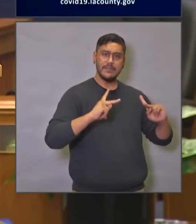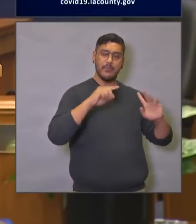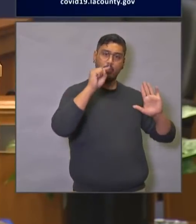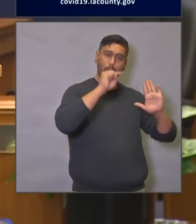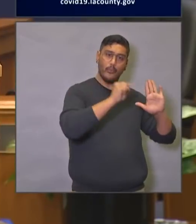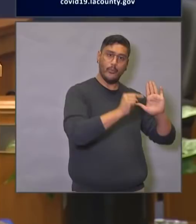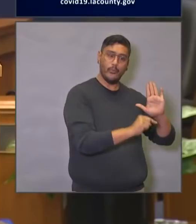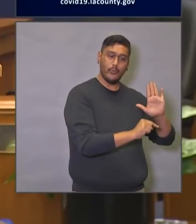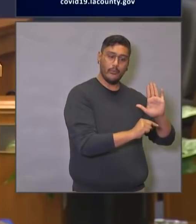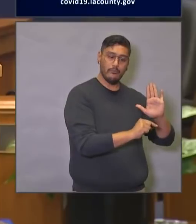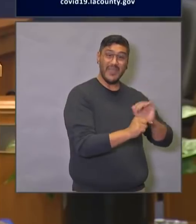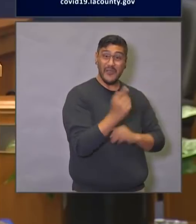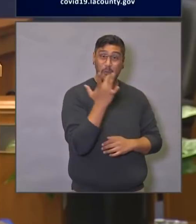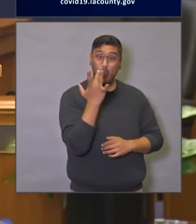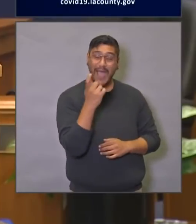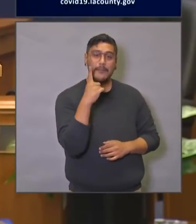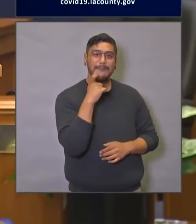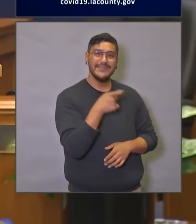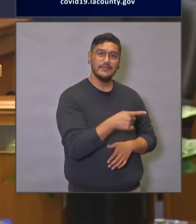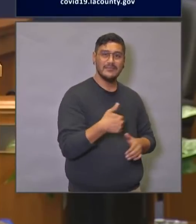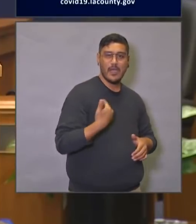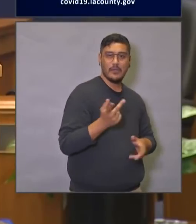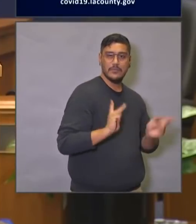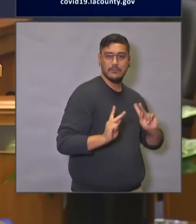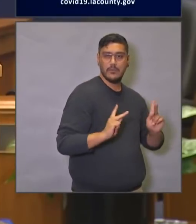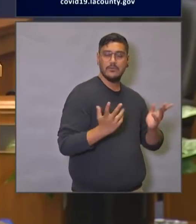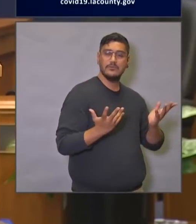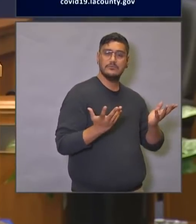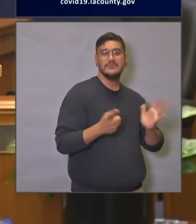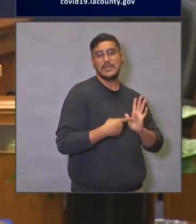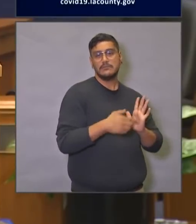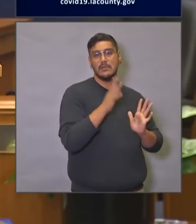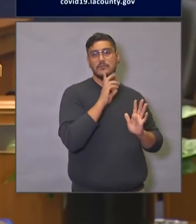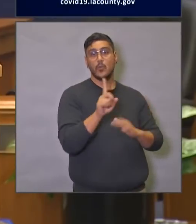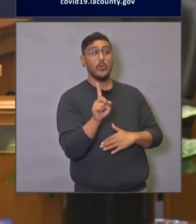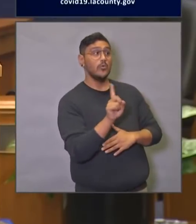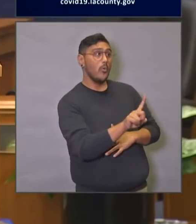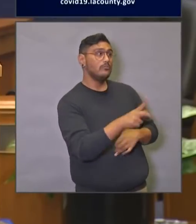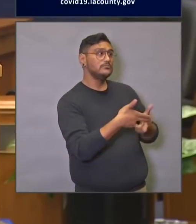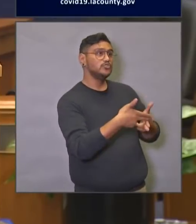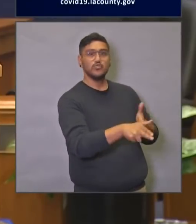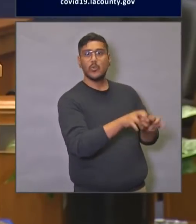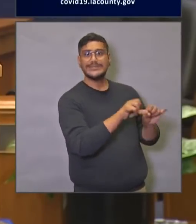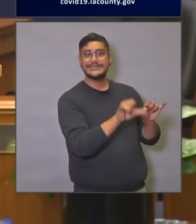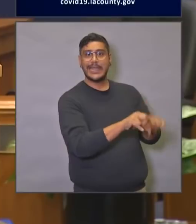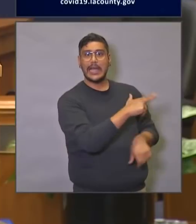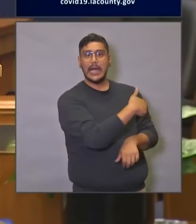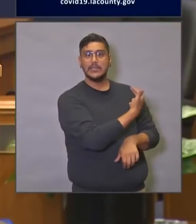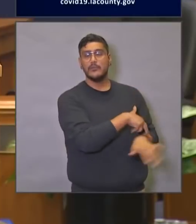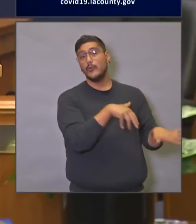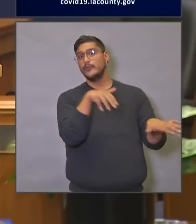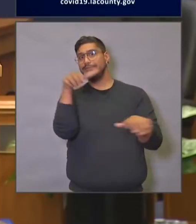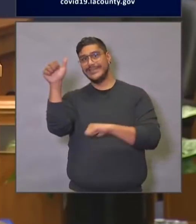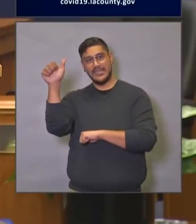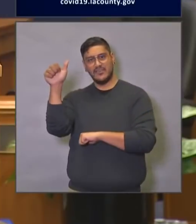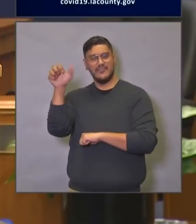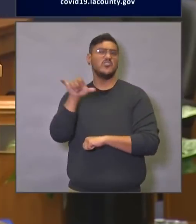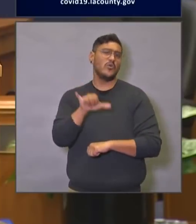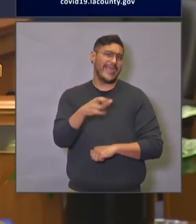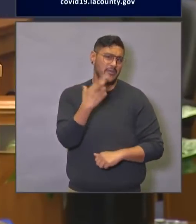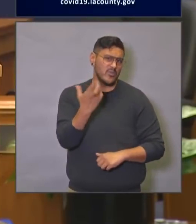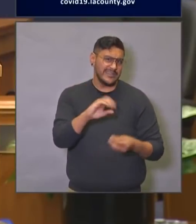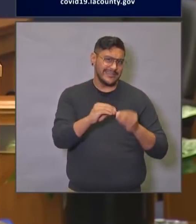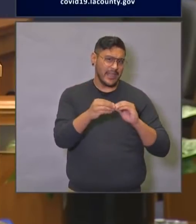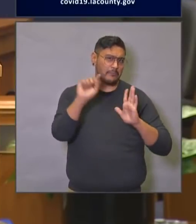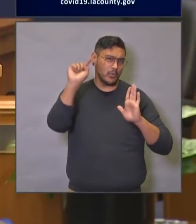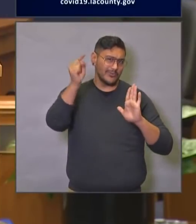or slightly shorter lengths of stay. And again, that would drive the census down somewhat. I do want to note, put a note of caution